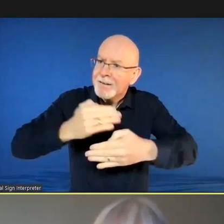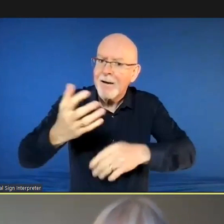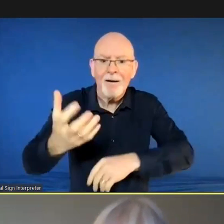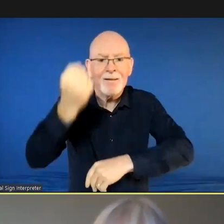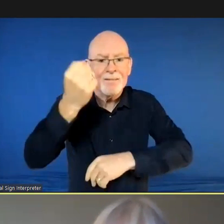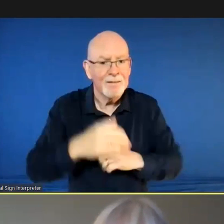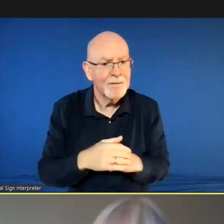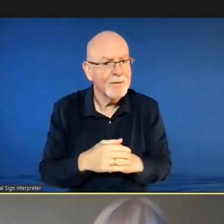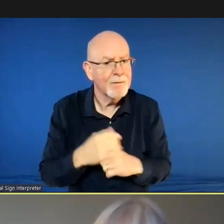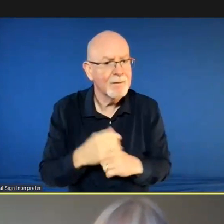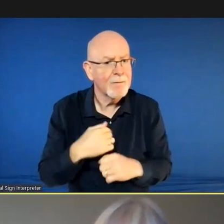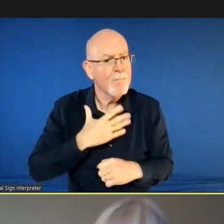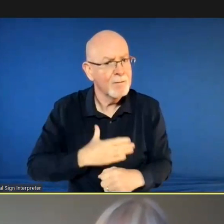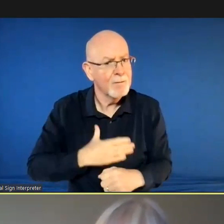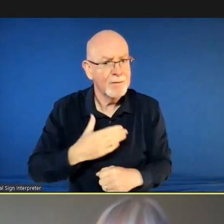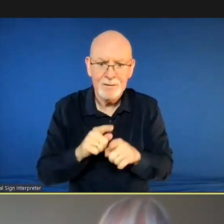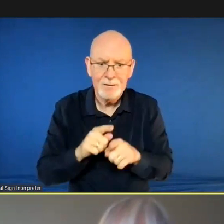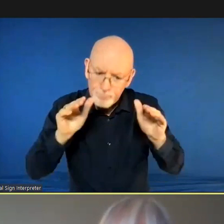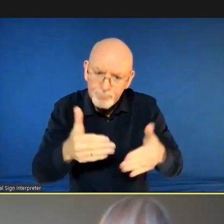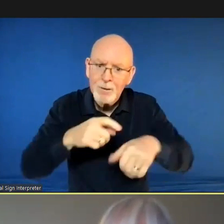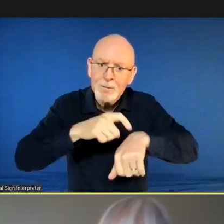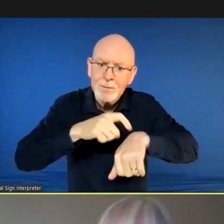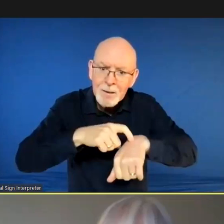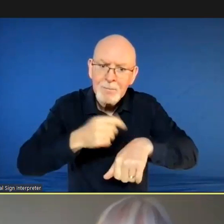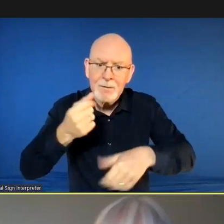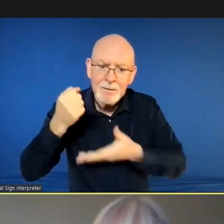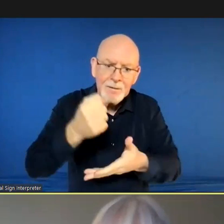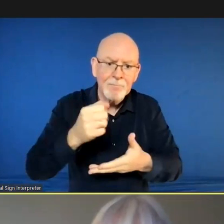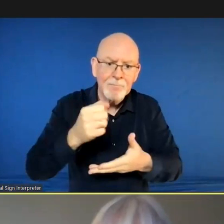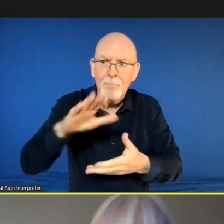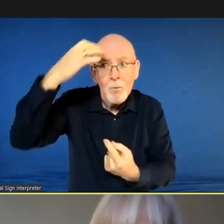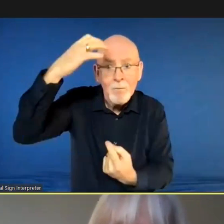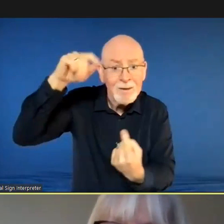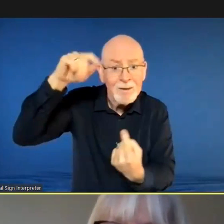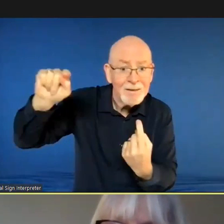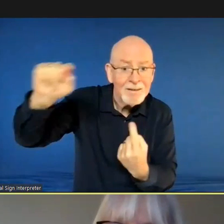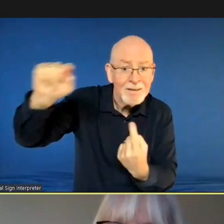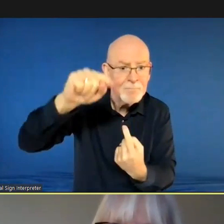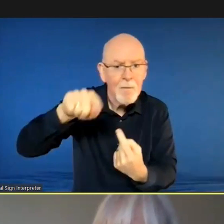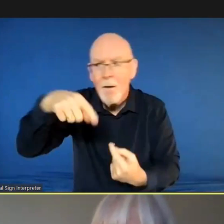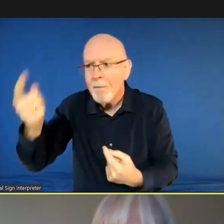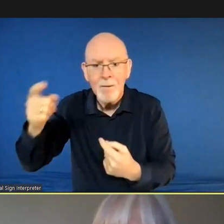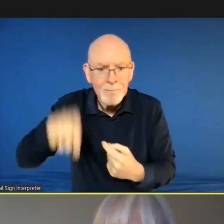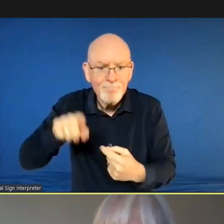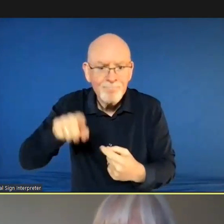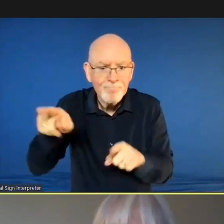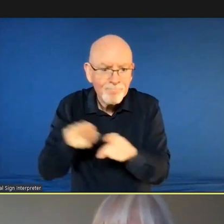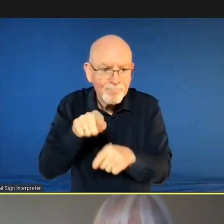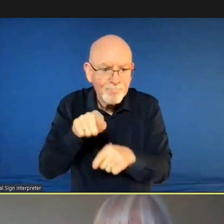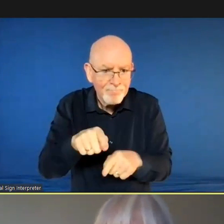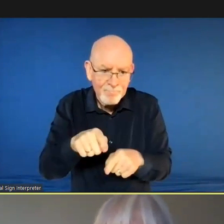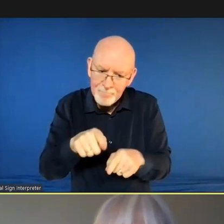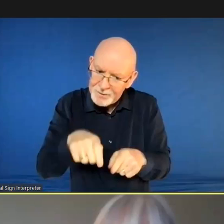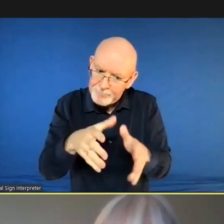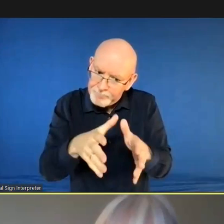to scale. But in the meantime, children who don't have access to these services are being